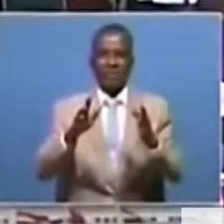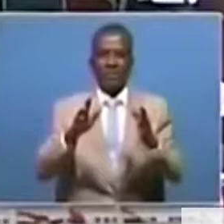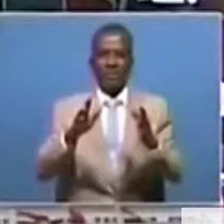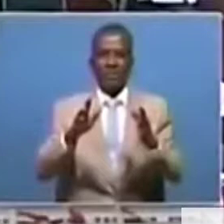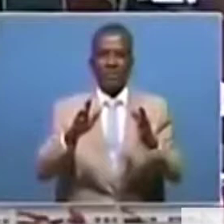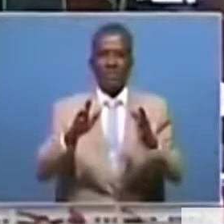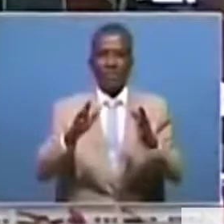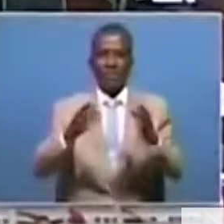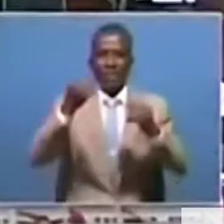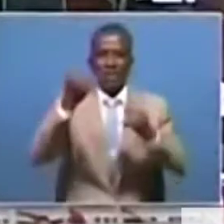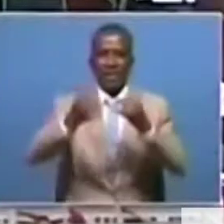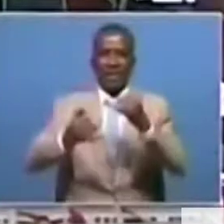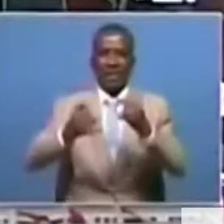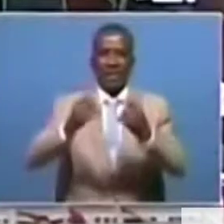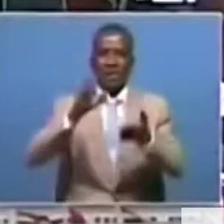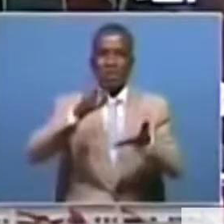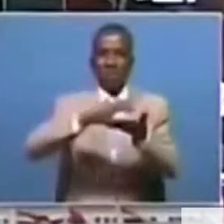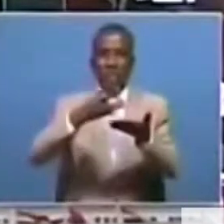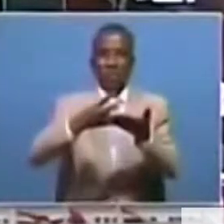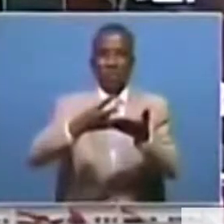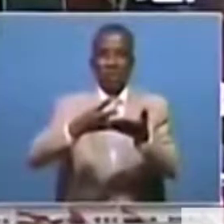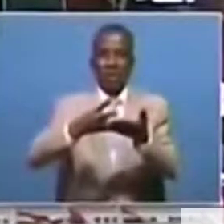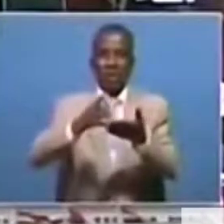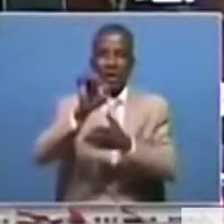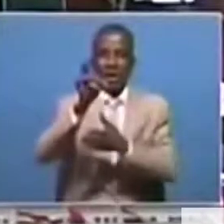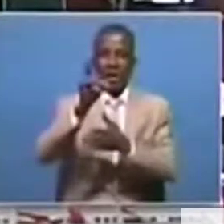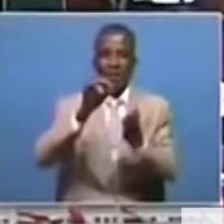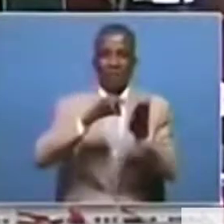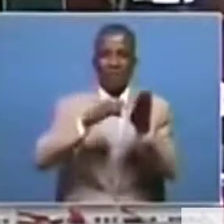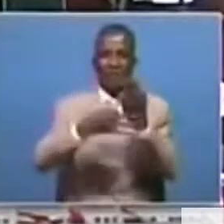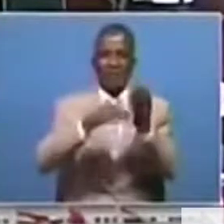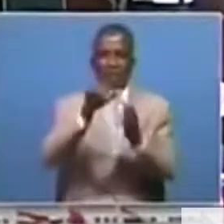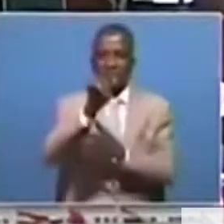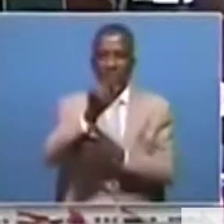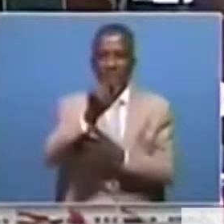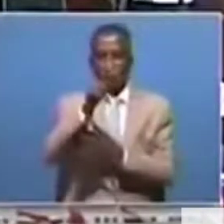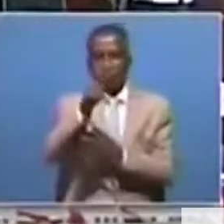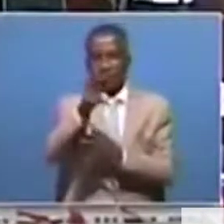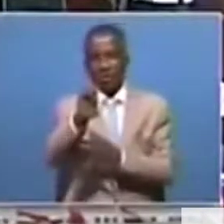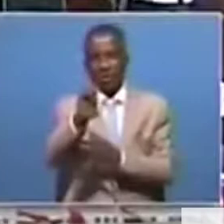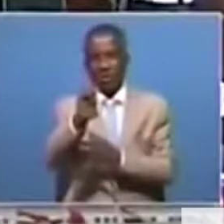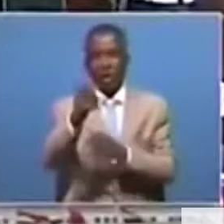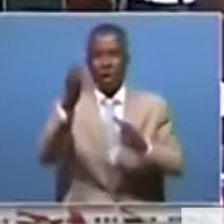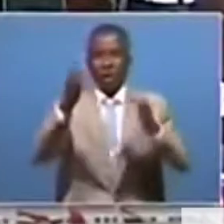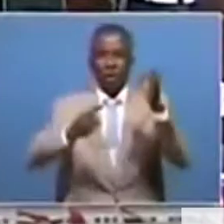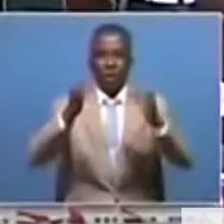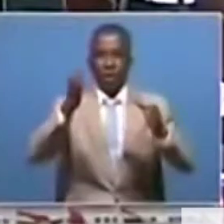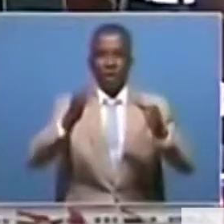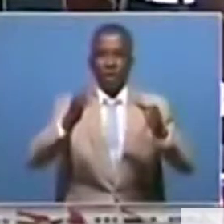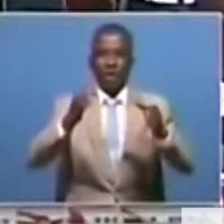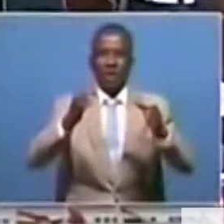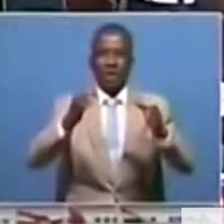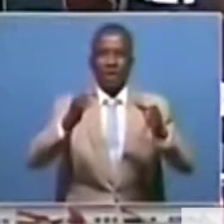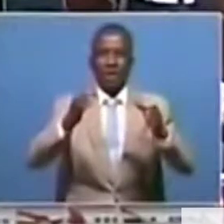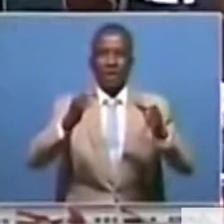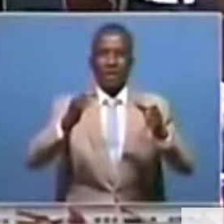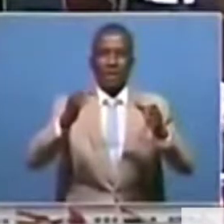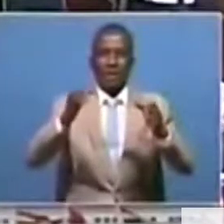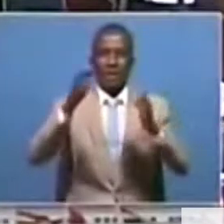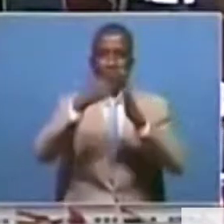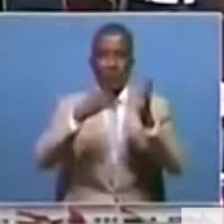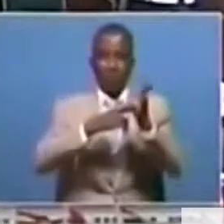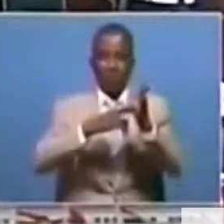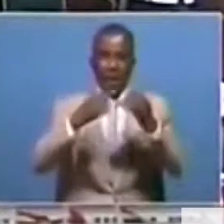Robert Joseph Metenuno, on the 8th of February 2021, the court, as our procedural rules and